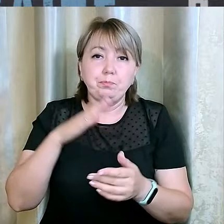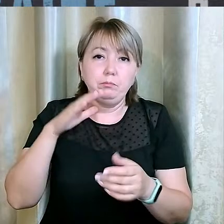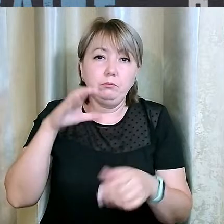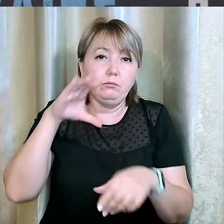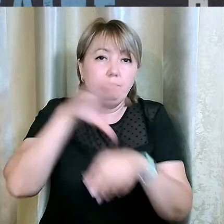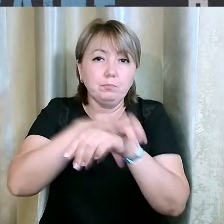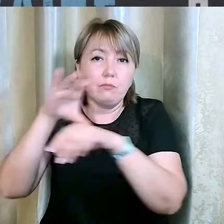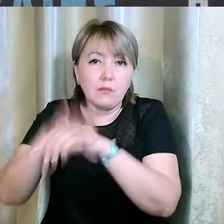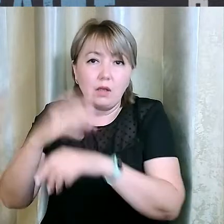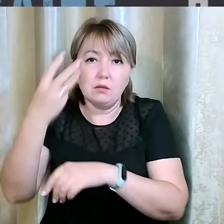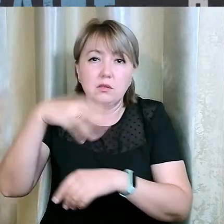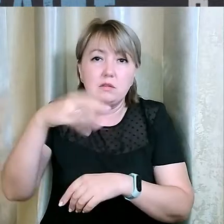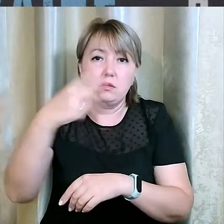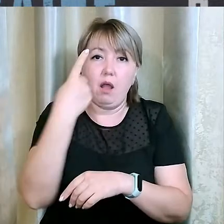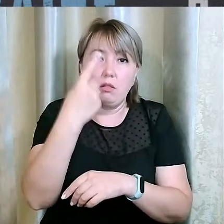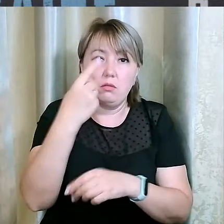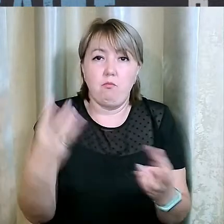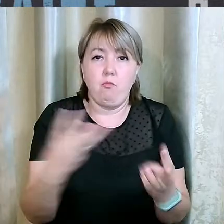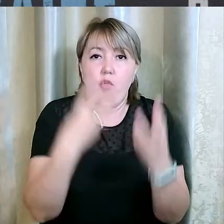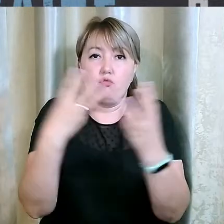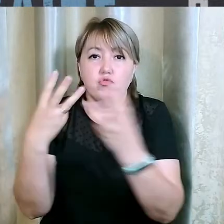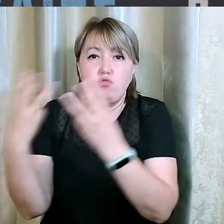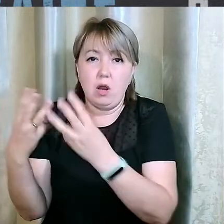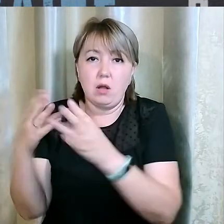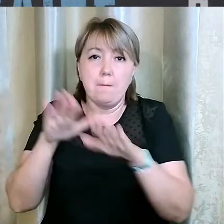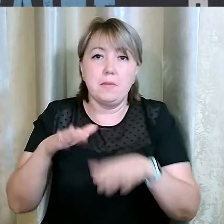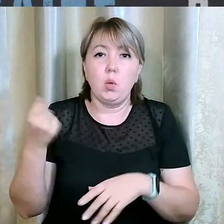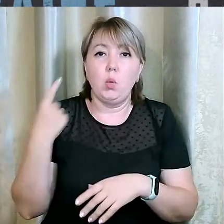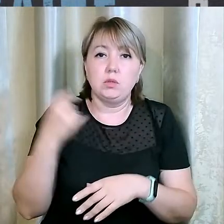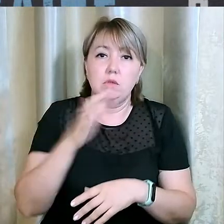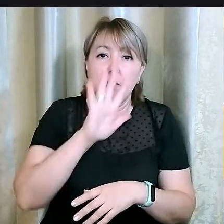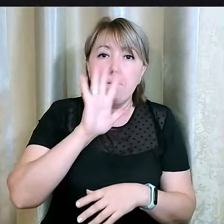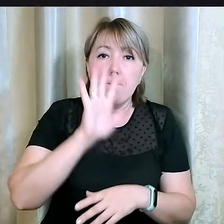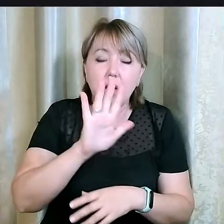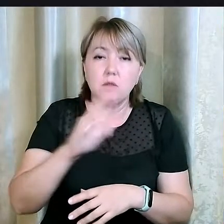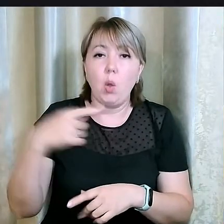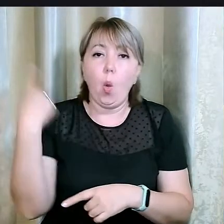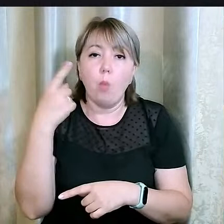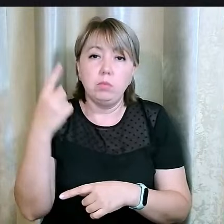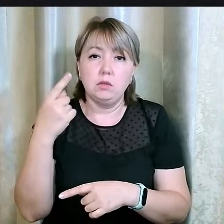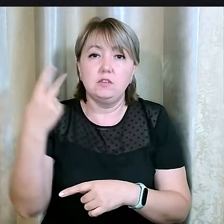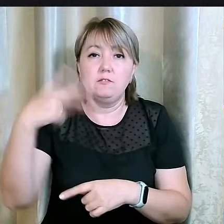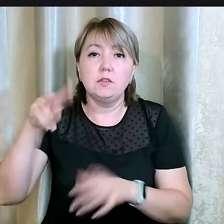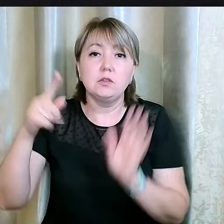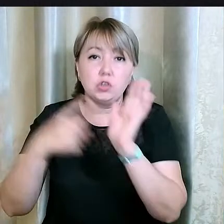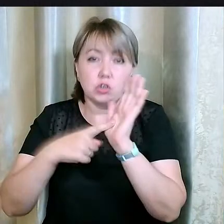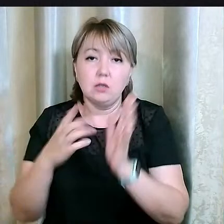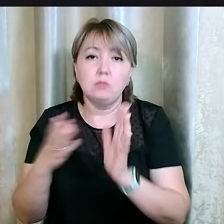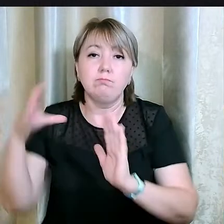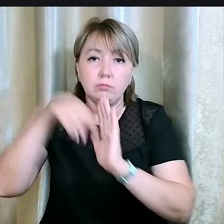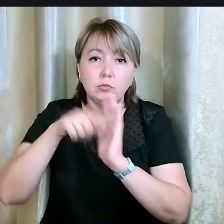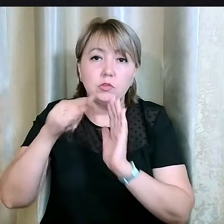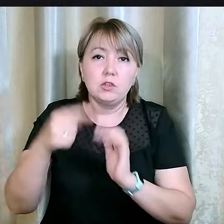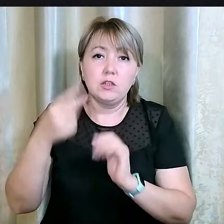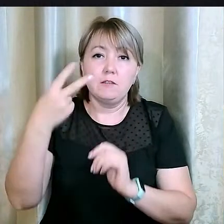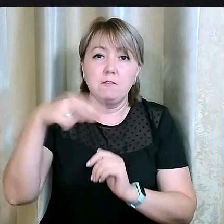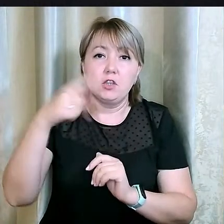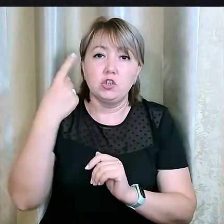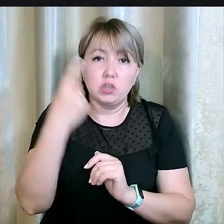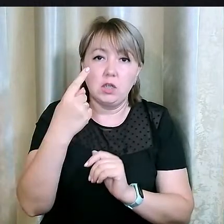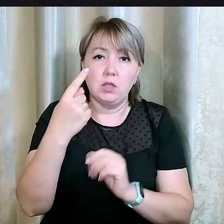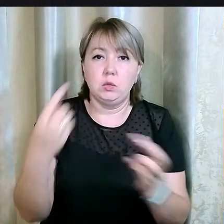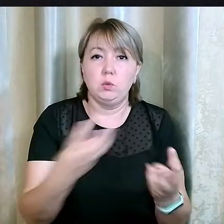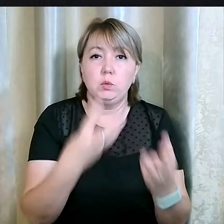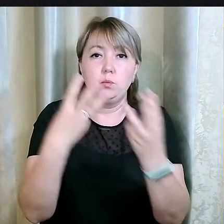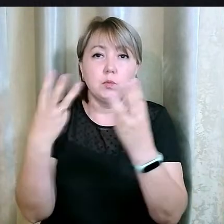31 fires were recorded in the Odessa region on the 6th of August, 5 in the city of Odessa and 26 in the